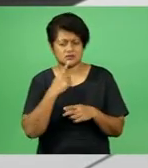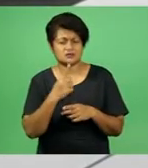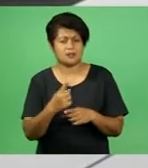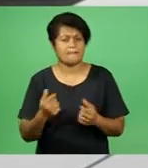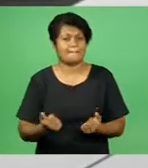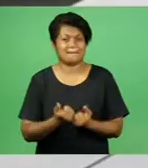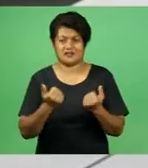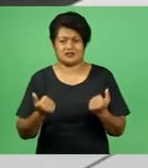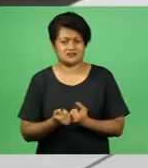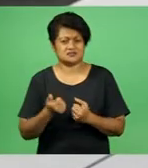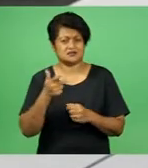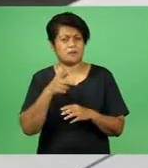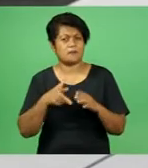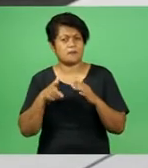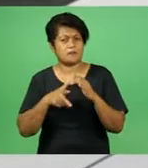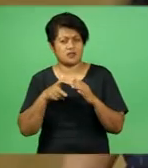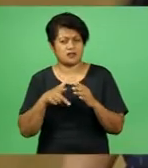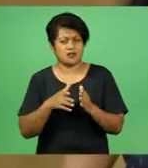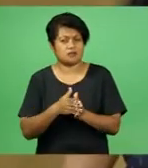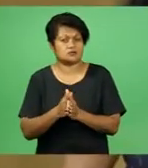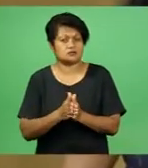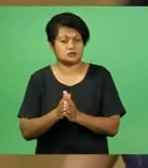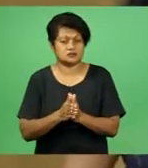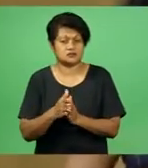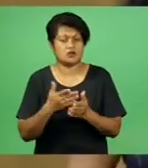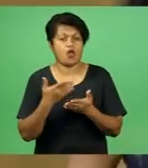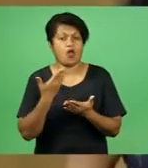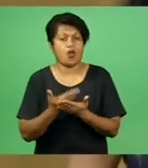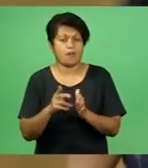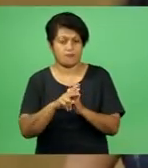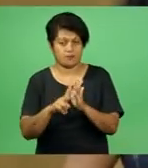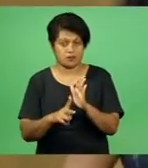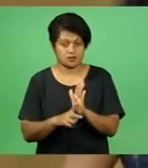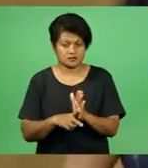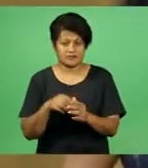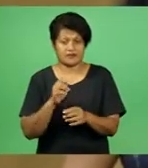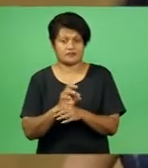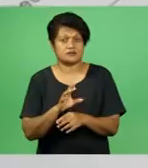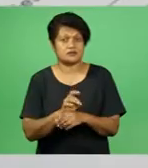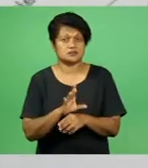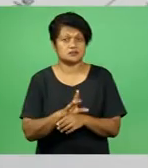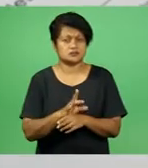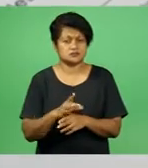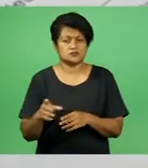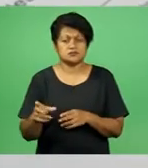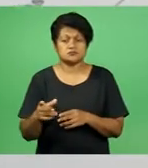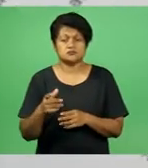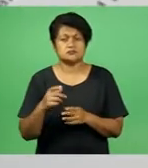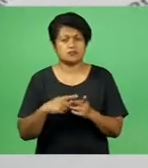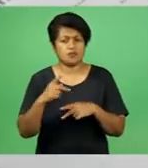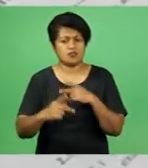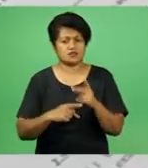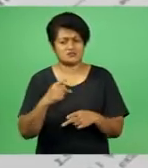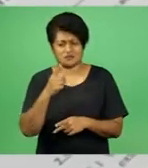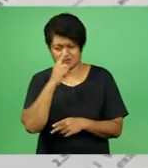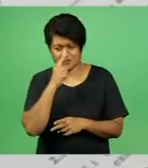media interest lately in the university's recruitment policies and has advised that due processes of recruitment and selection have been complied